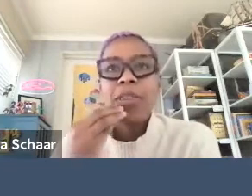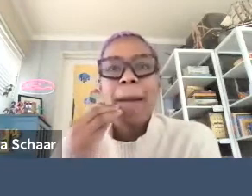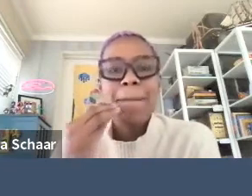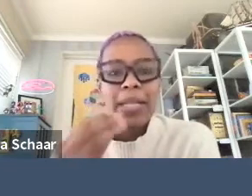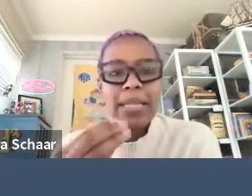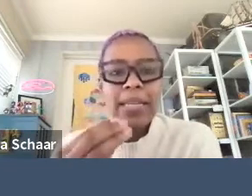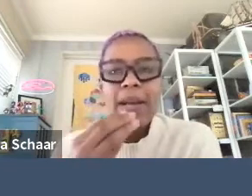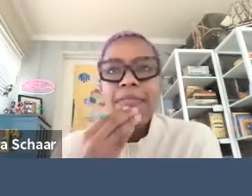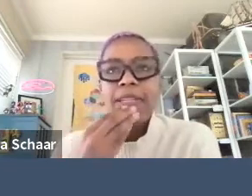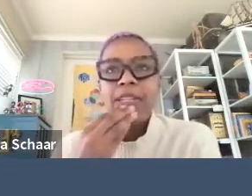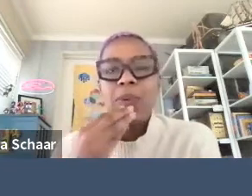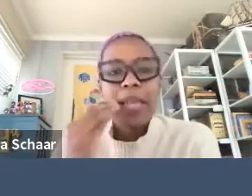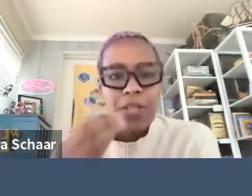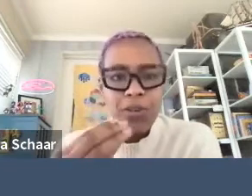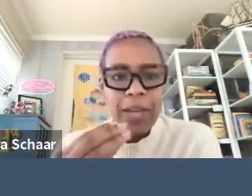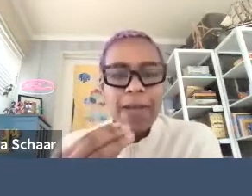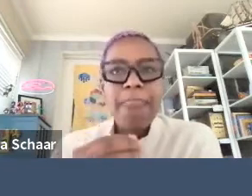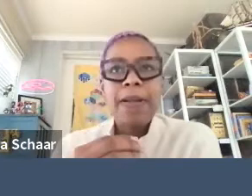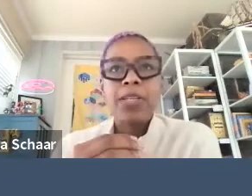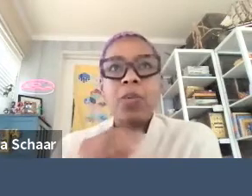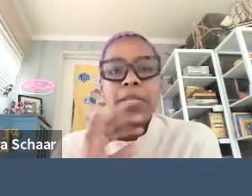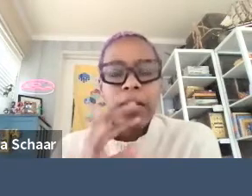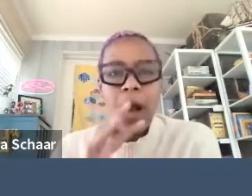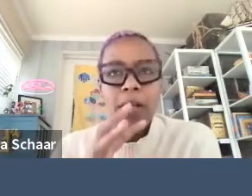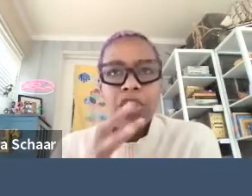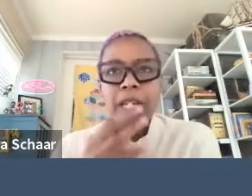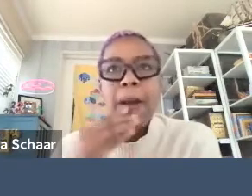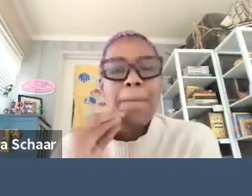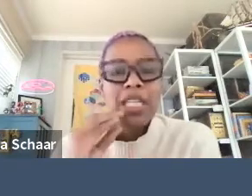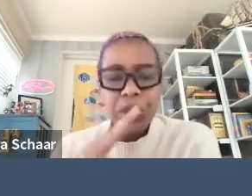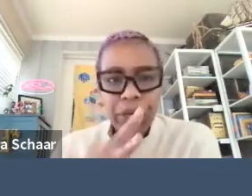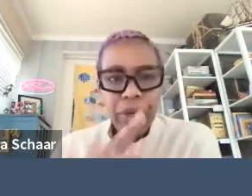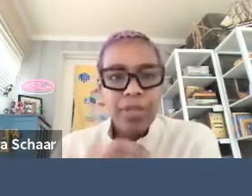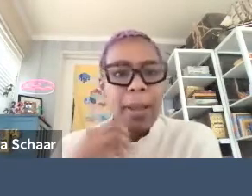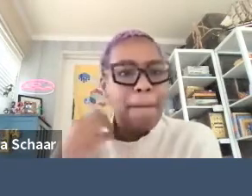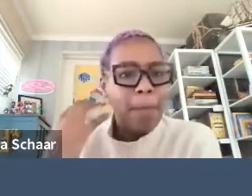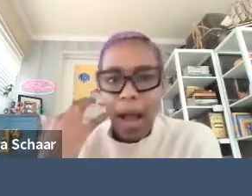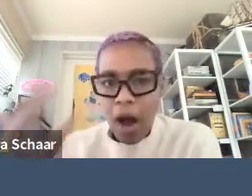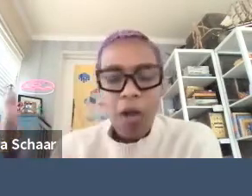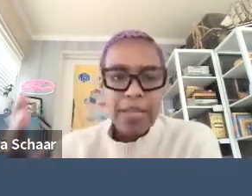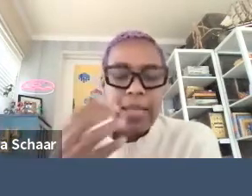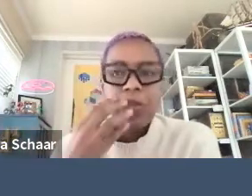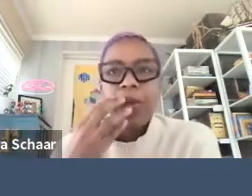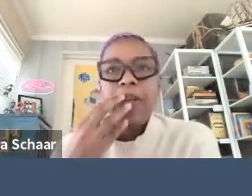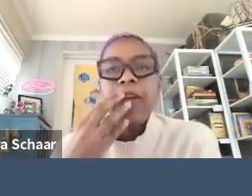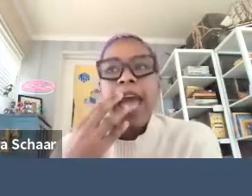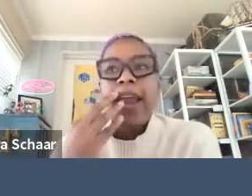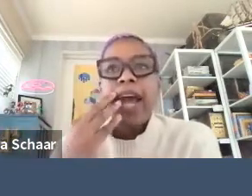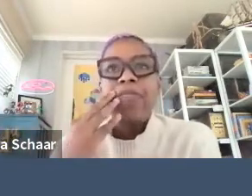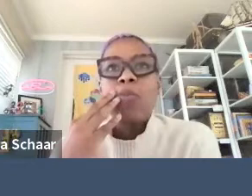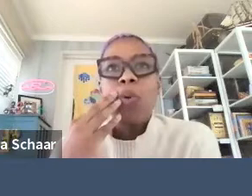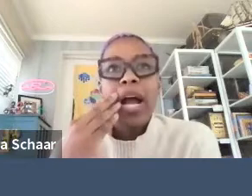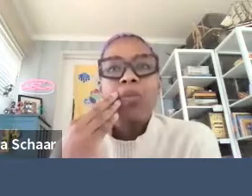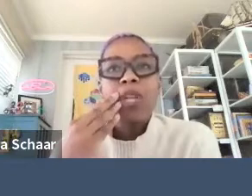deal with ability, that deal with history, that deal with technology, materials, all these things, right?